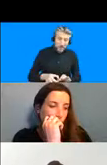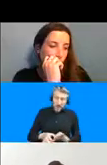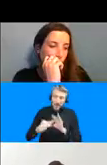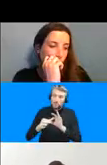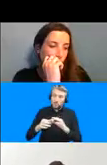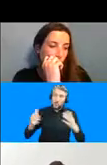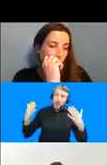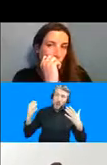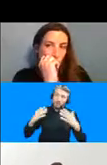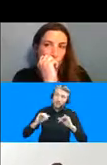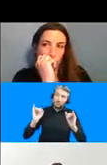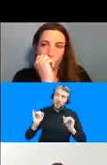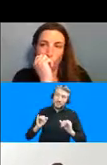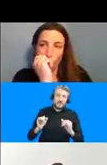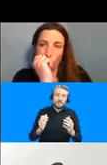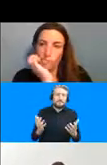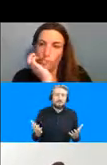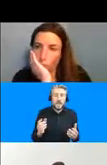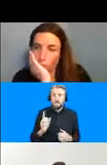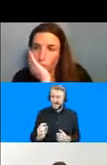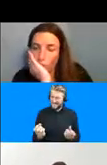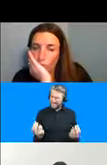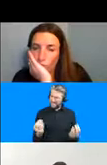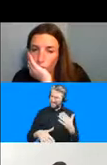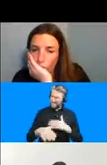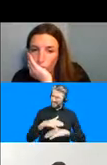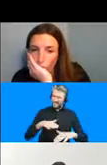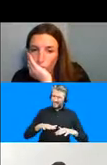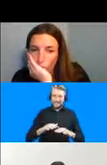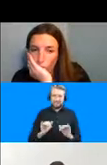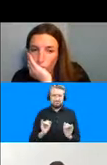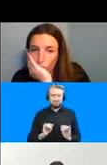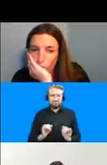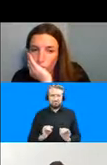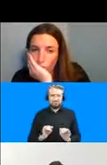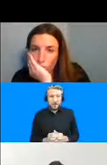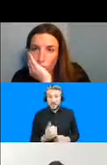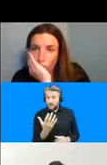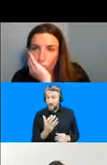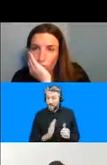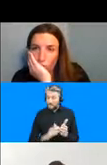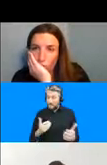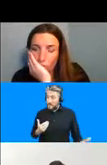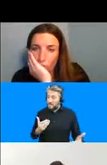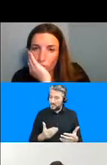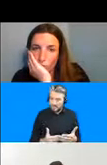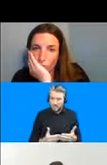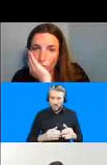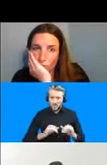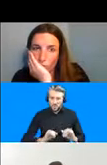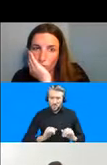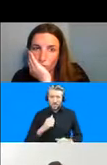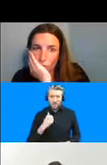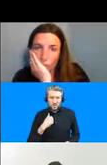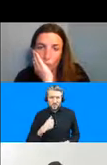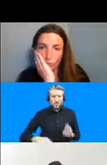happening so this these last five or six months have been uh very volatile very challenging for urban